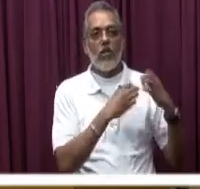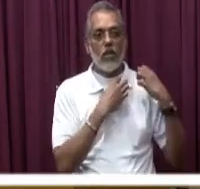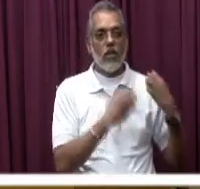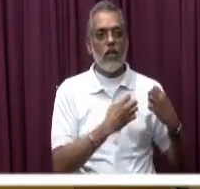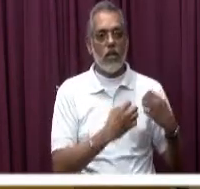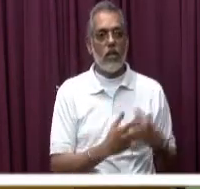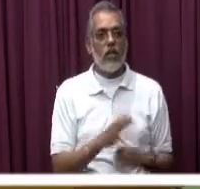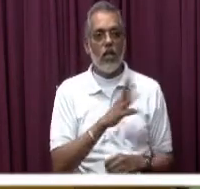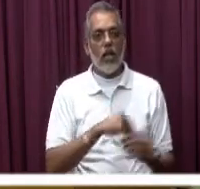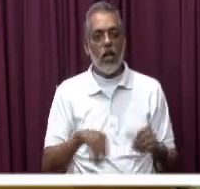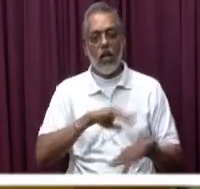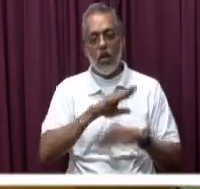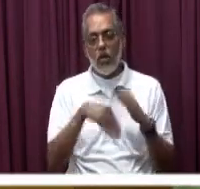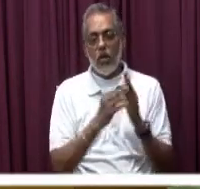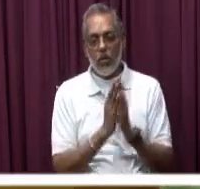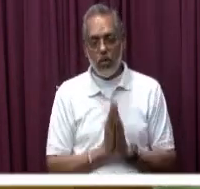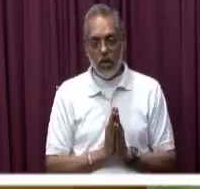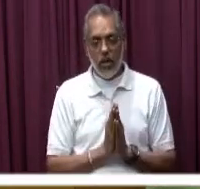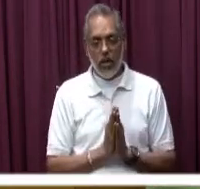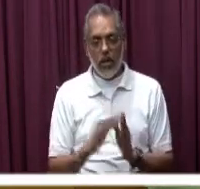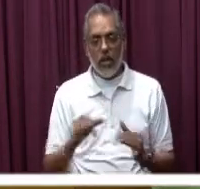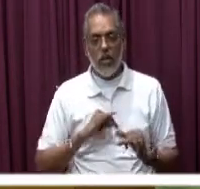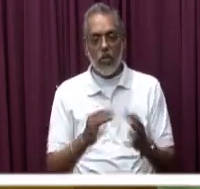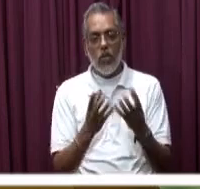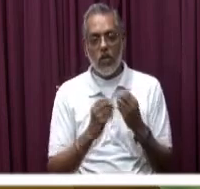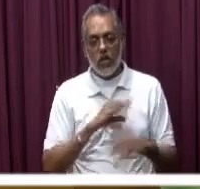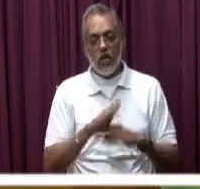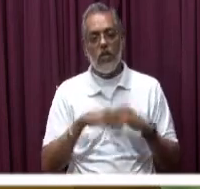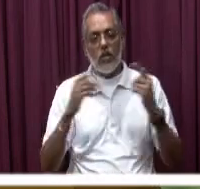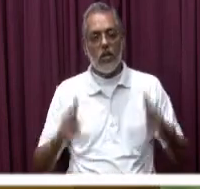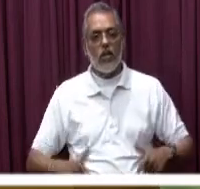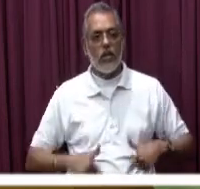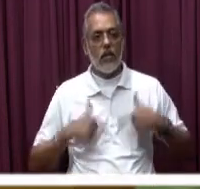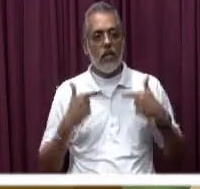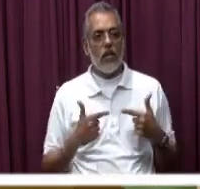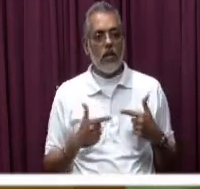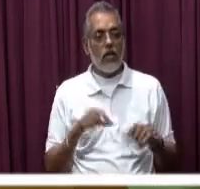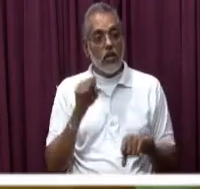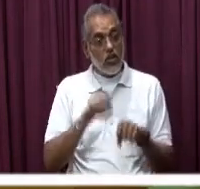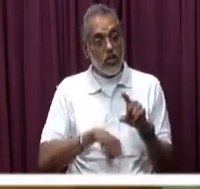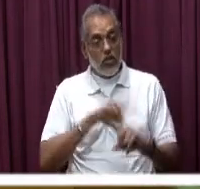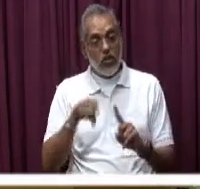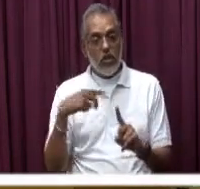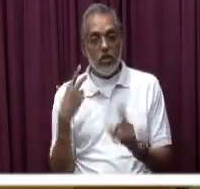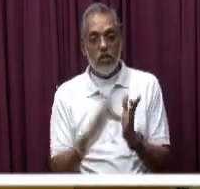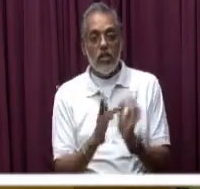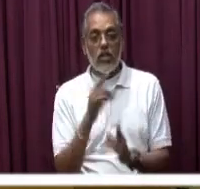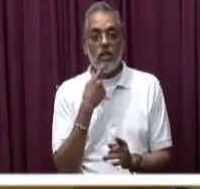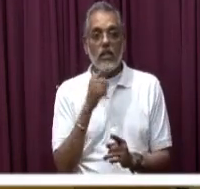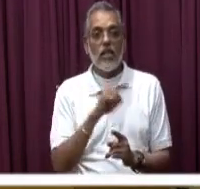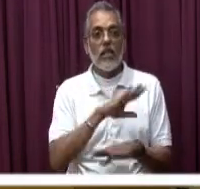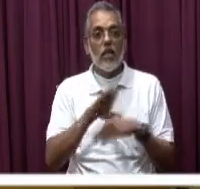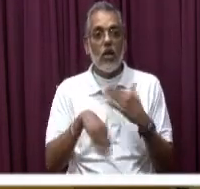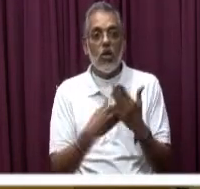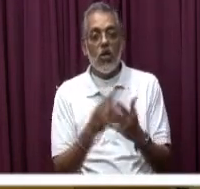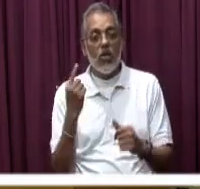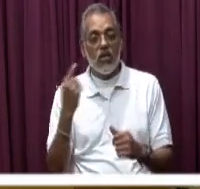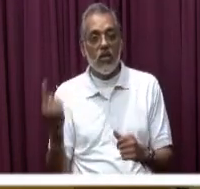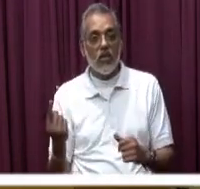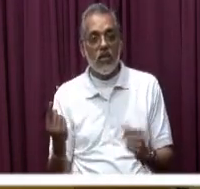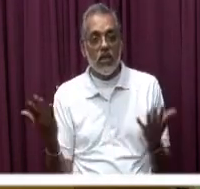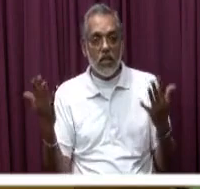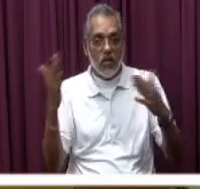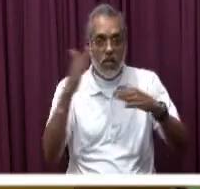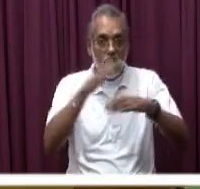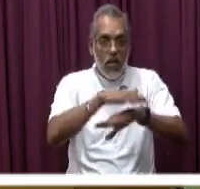It warrants our prayer. It warrants our life. So when Jesus says everything that is now